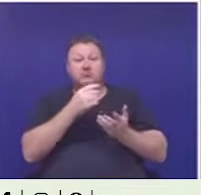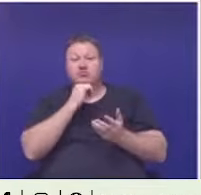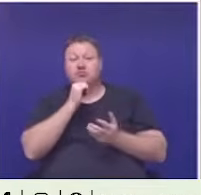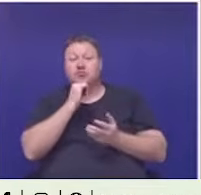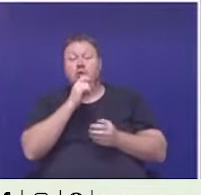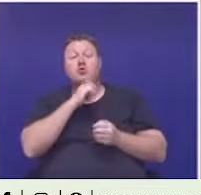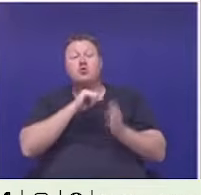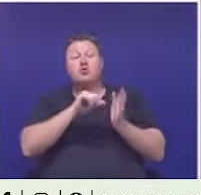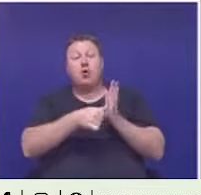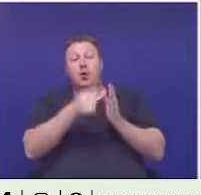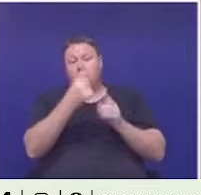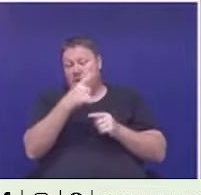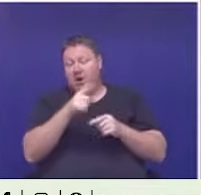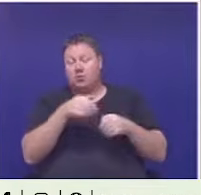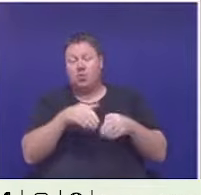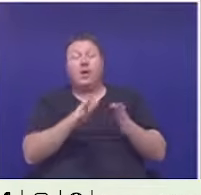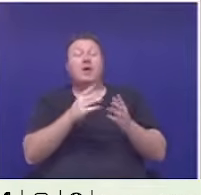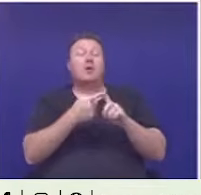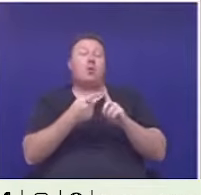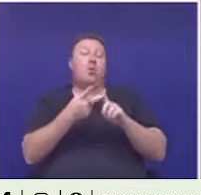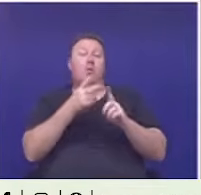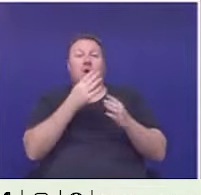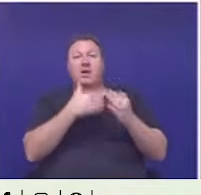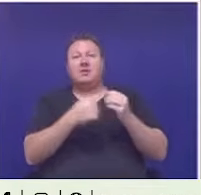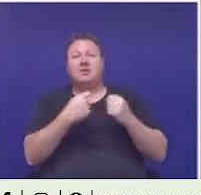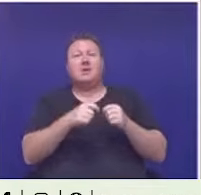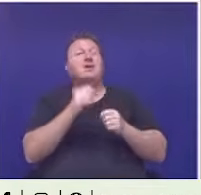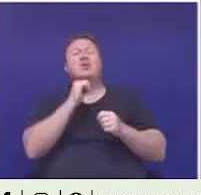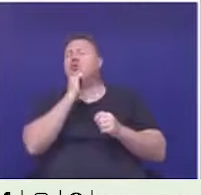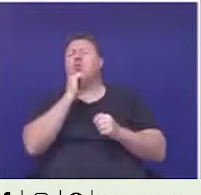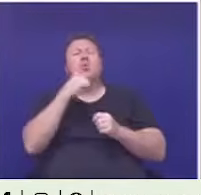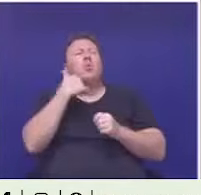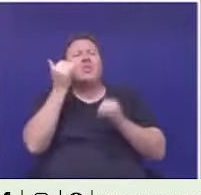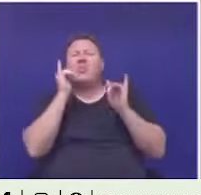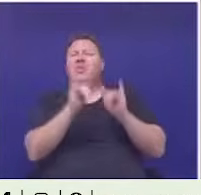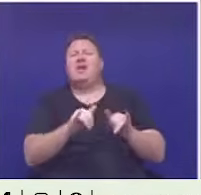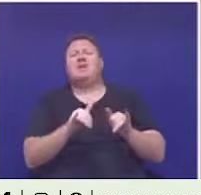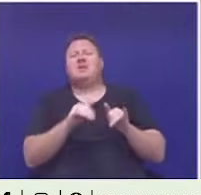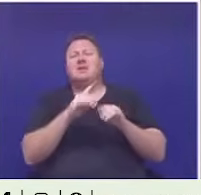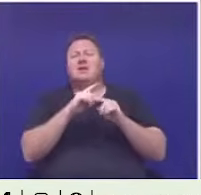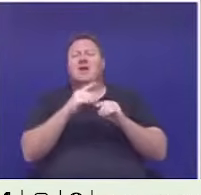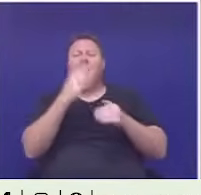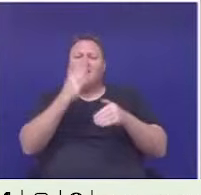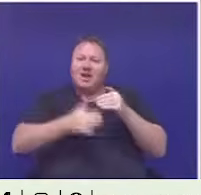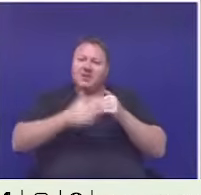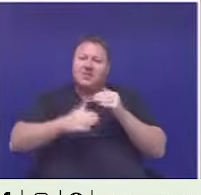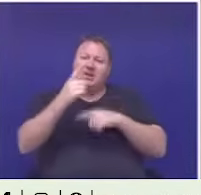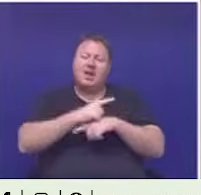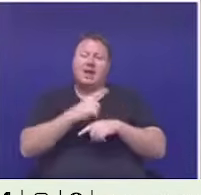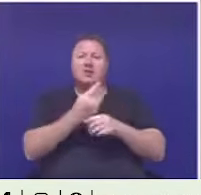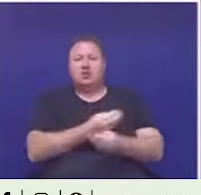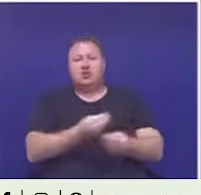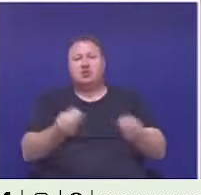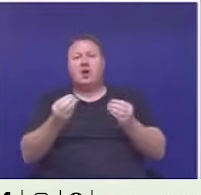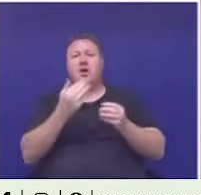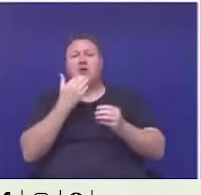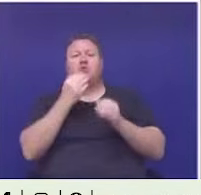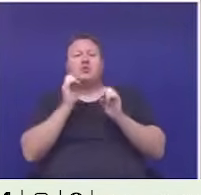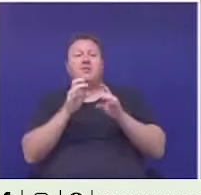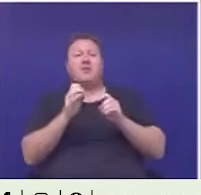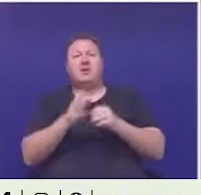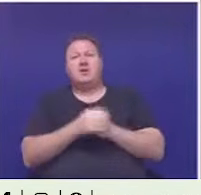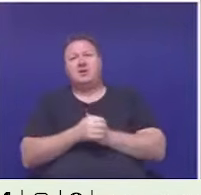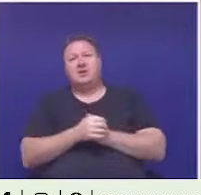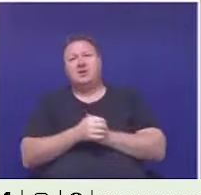on conditional grants, we can take it away. But of course, we don't want to get there because it's about the learner at the end of the day. And so it would really be